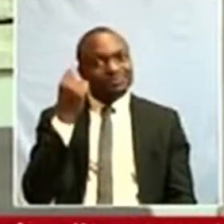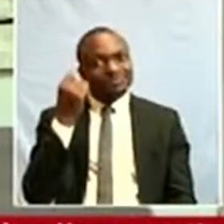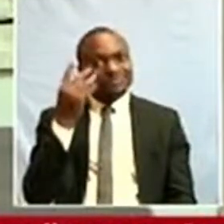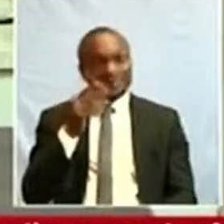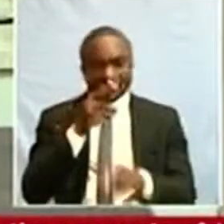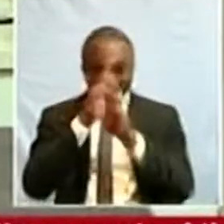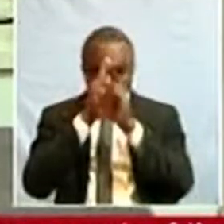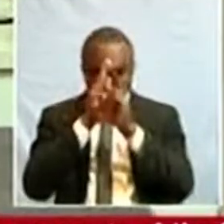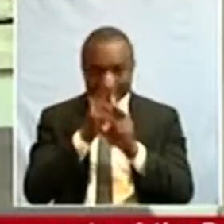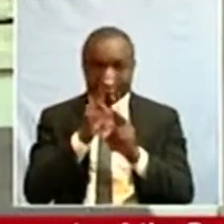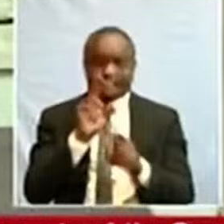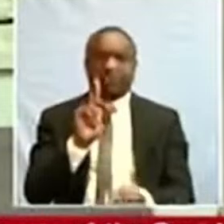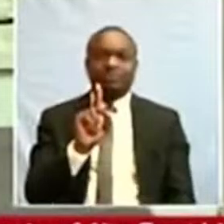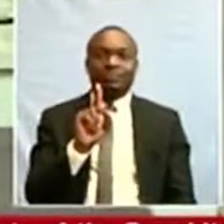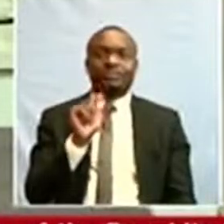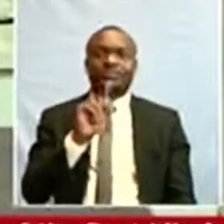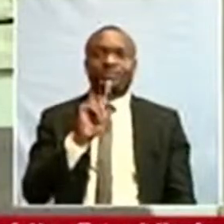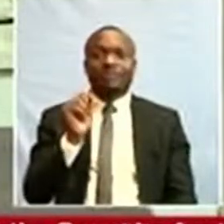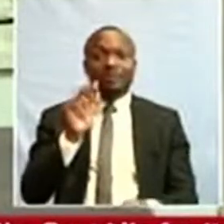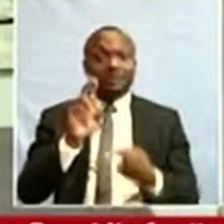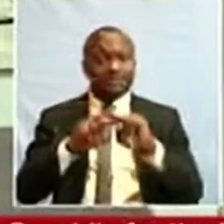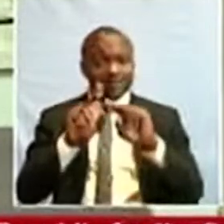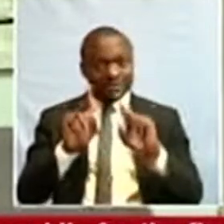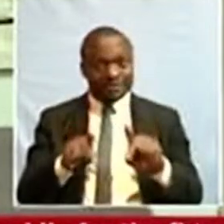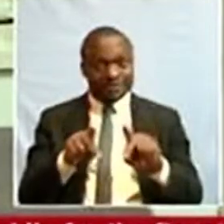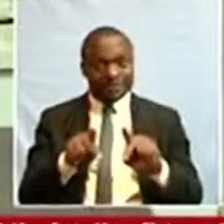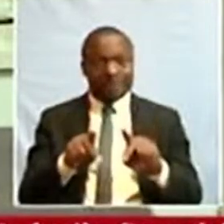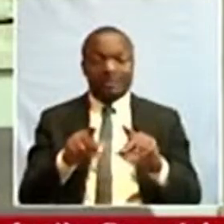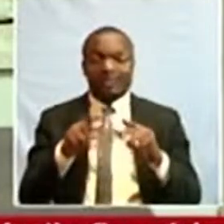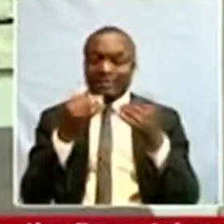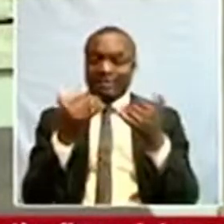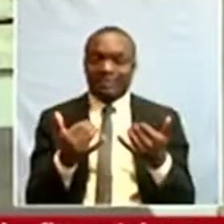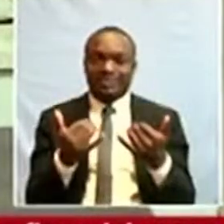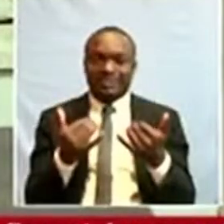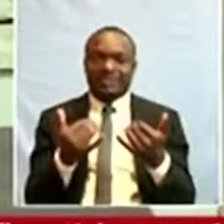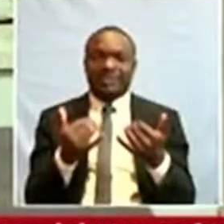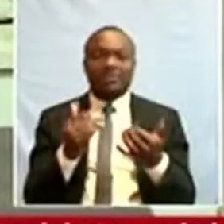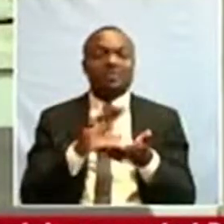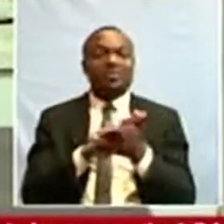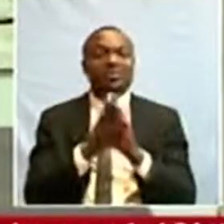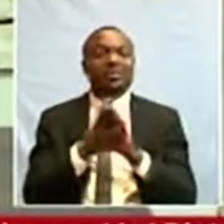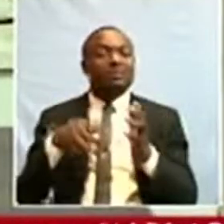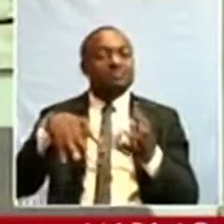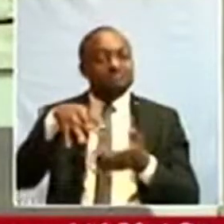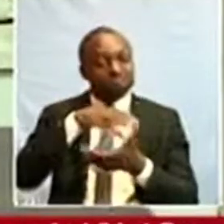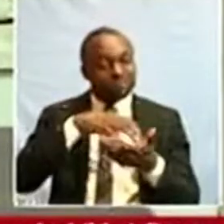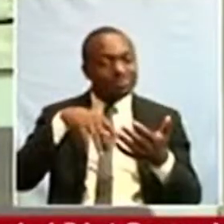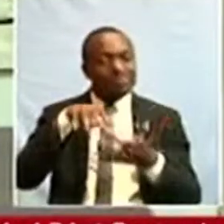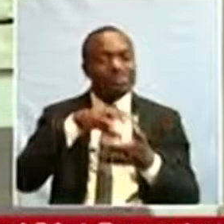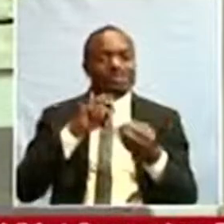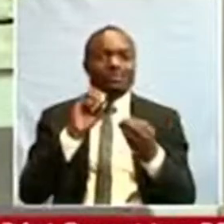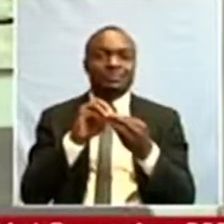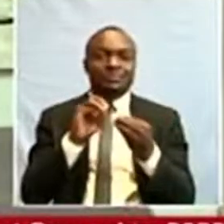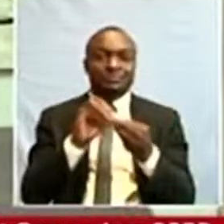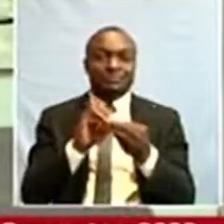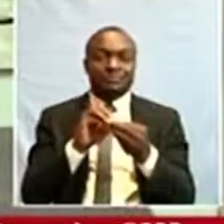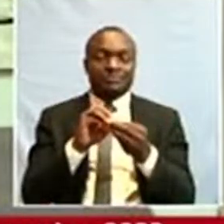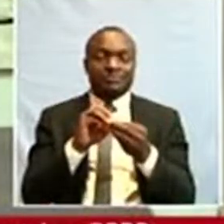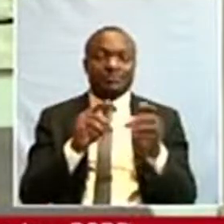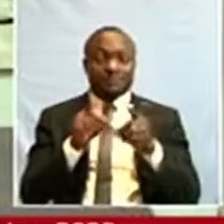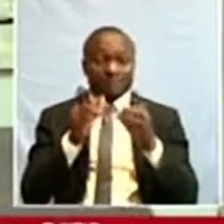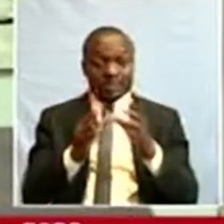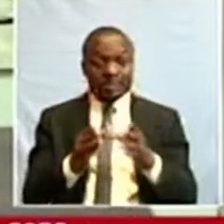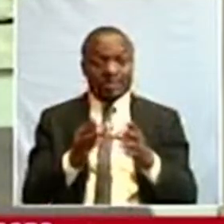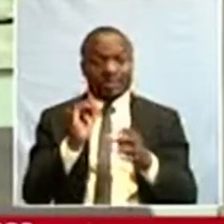Honorable Daka. Chair, now we're getting more confused from the submission from Director ITC,